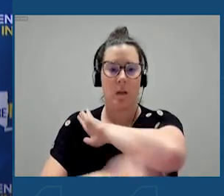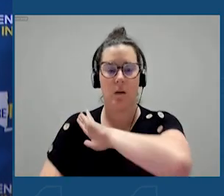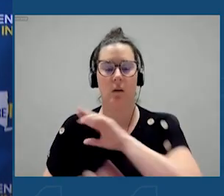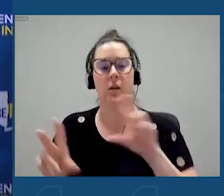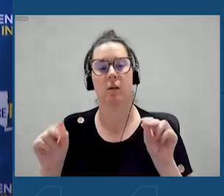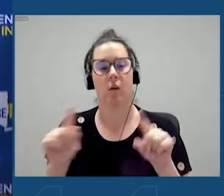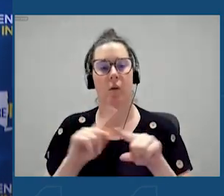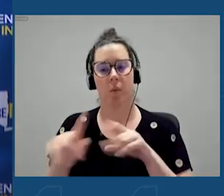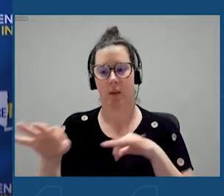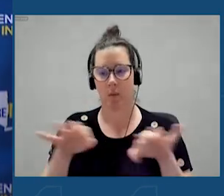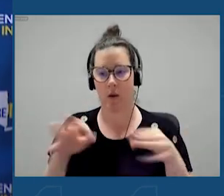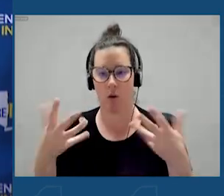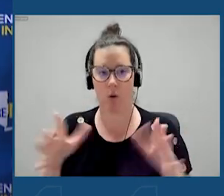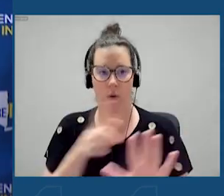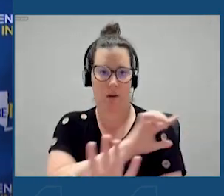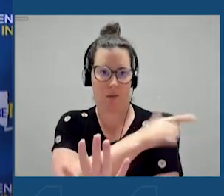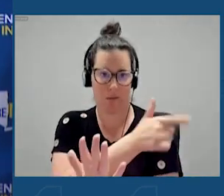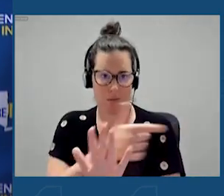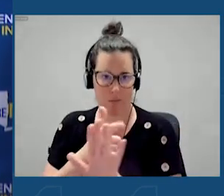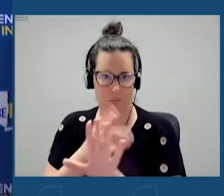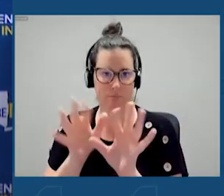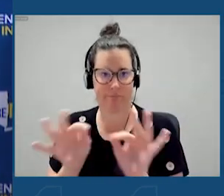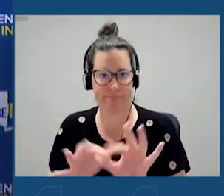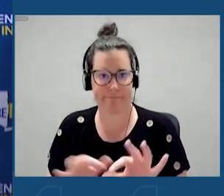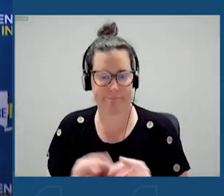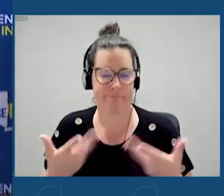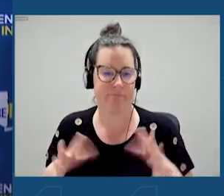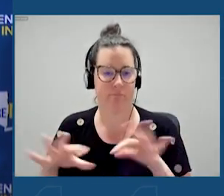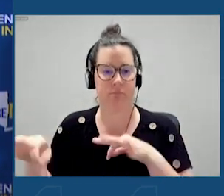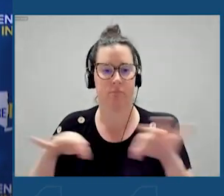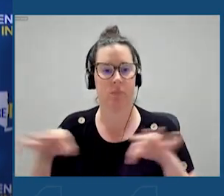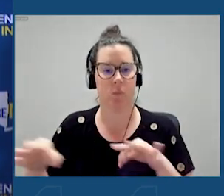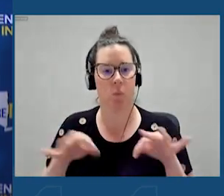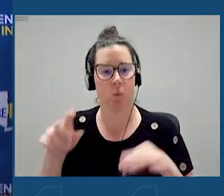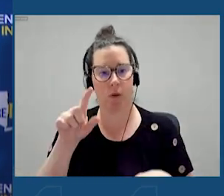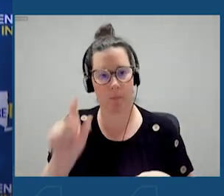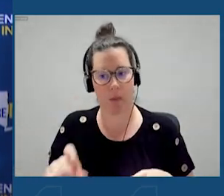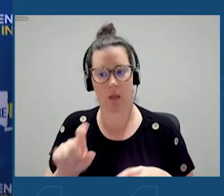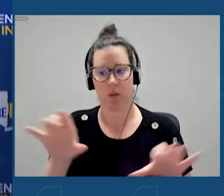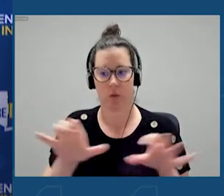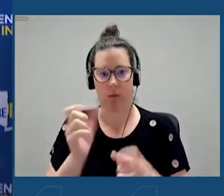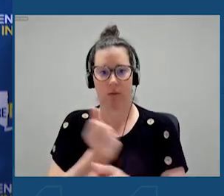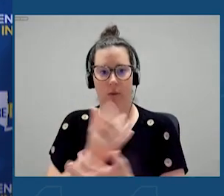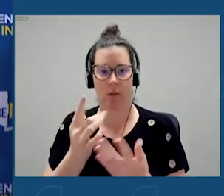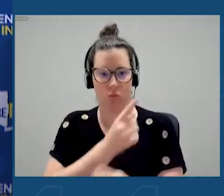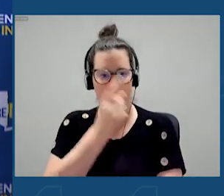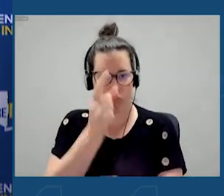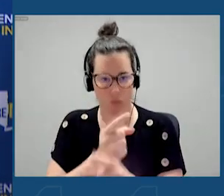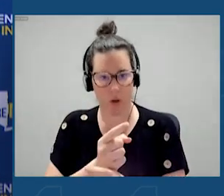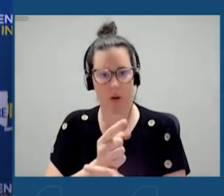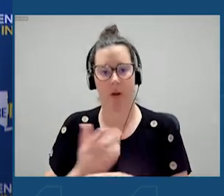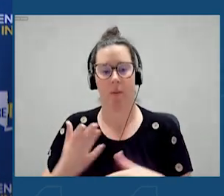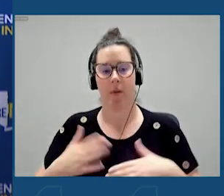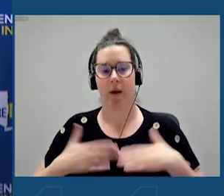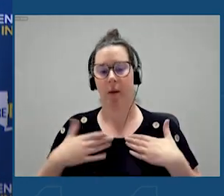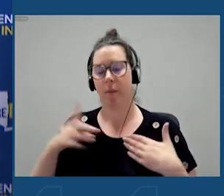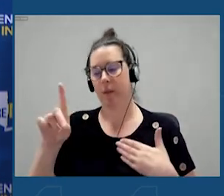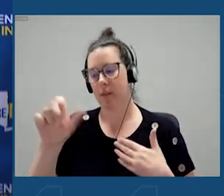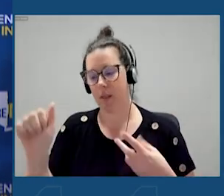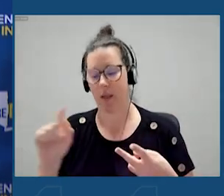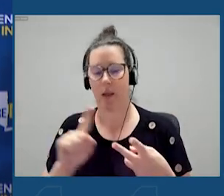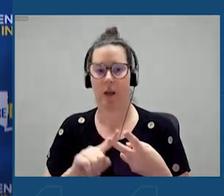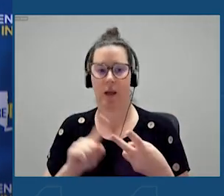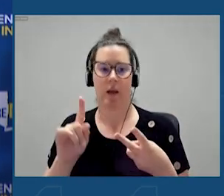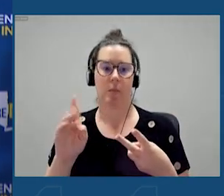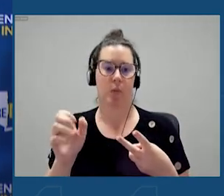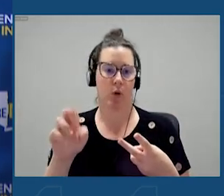you've already heard from 3 excellent speakers. We have to get this right. So I'm glad that the DA's here, the borough president is here, so